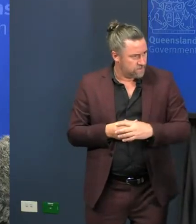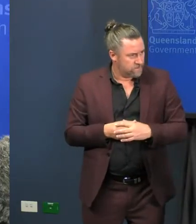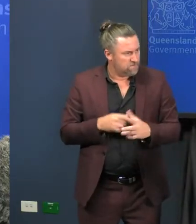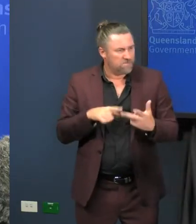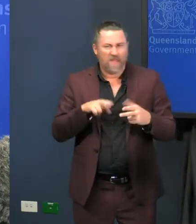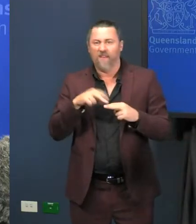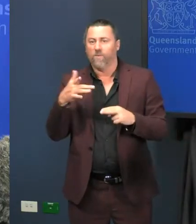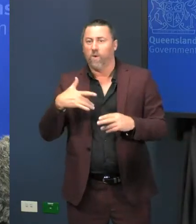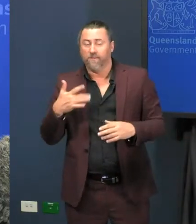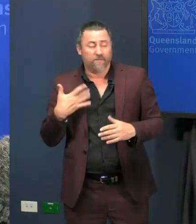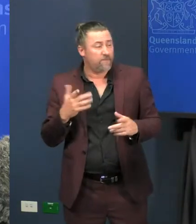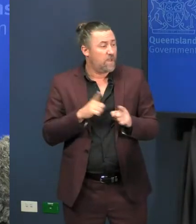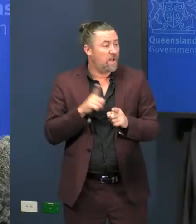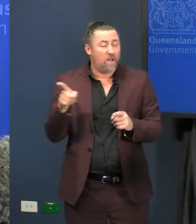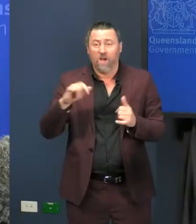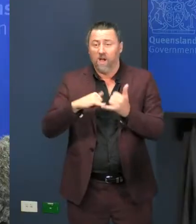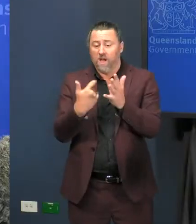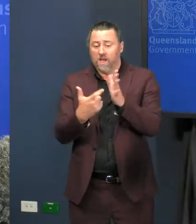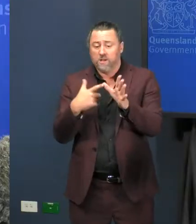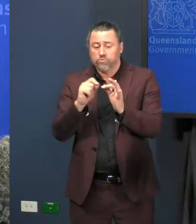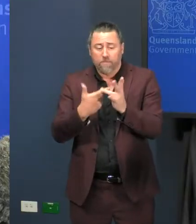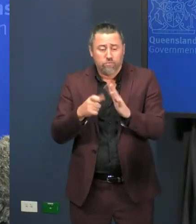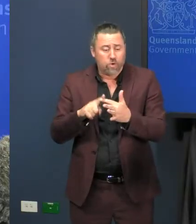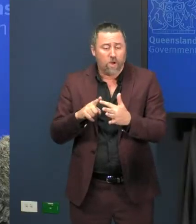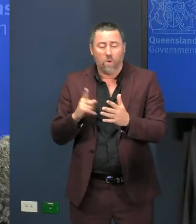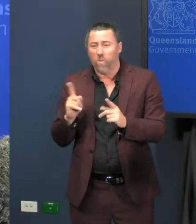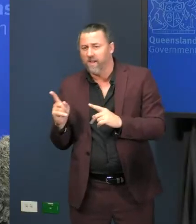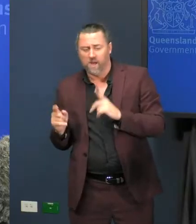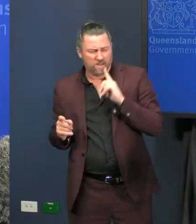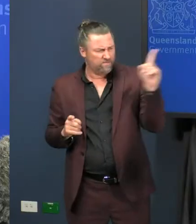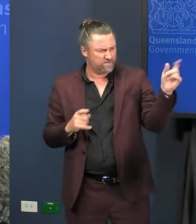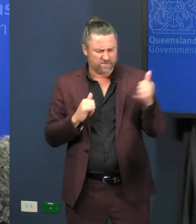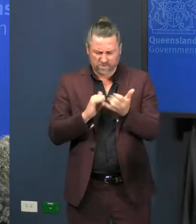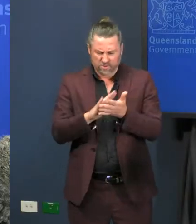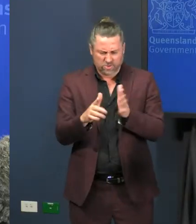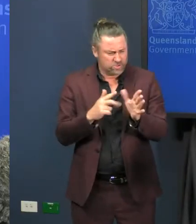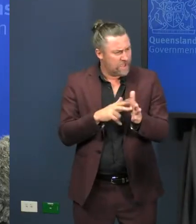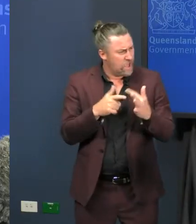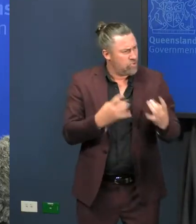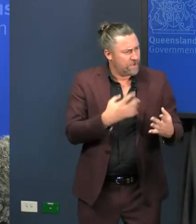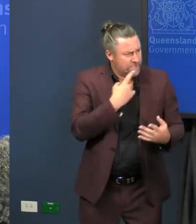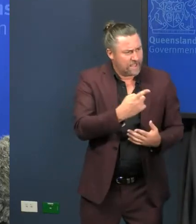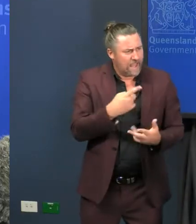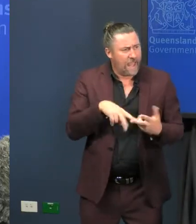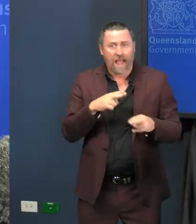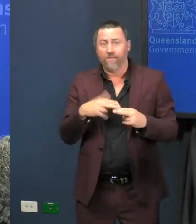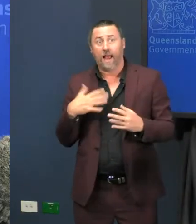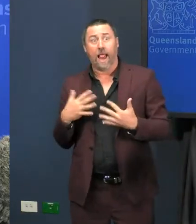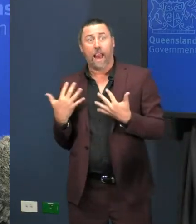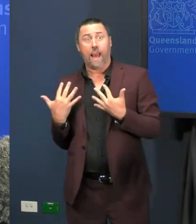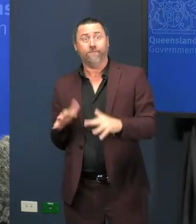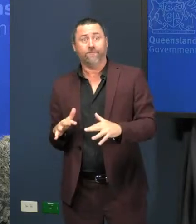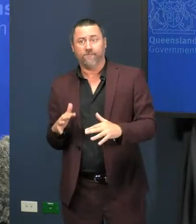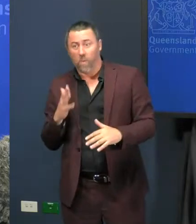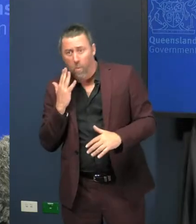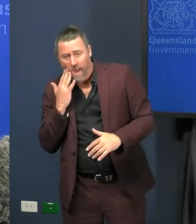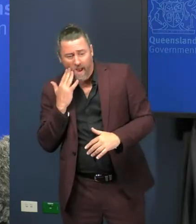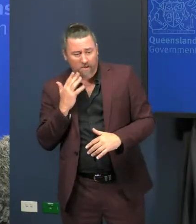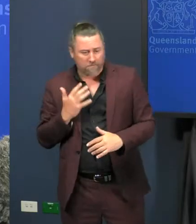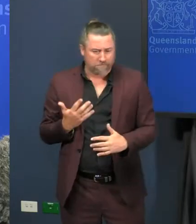leaving islands like I think Shane addressed that, but I'll make this